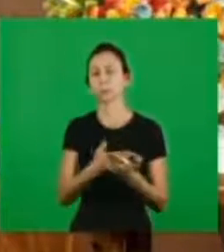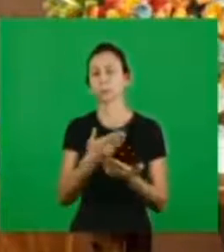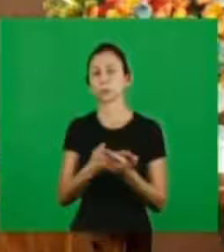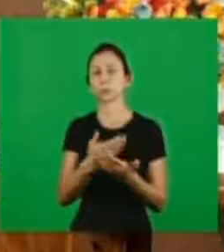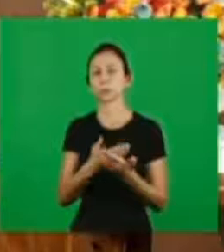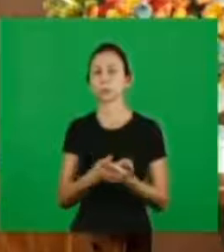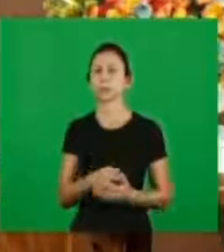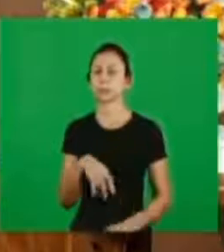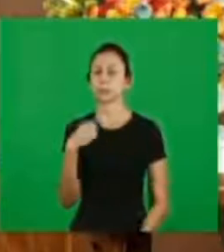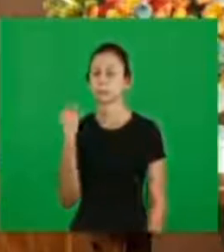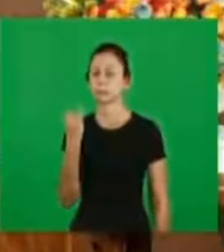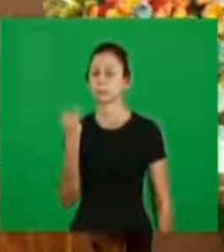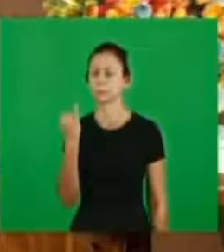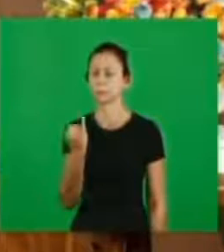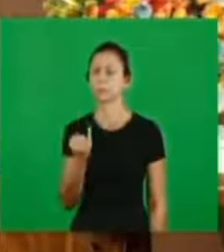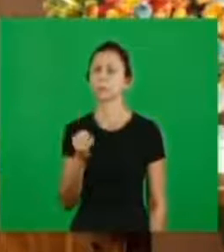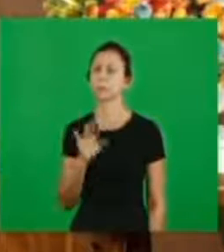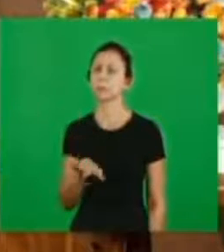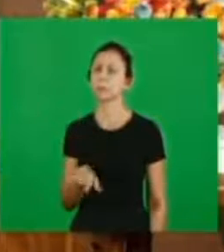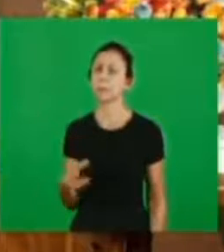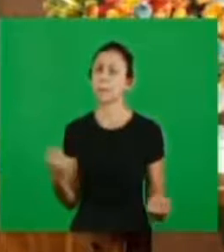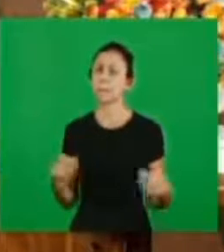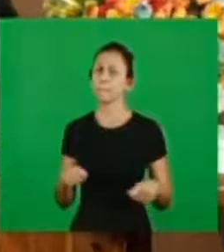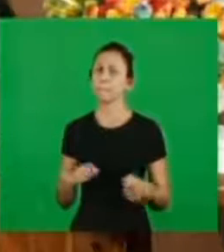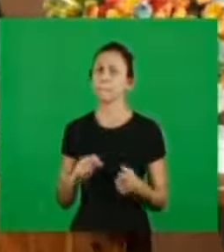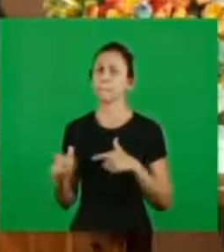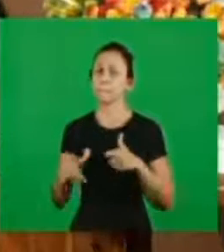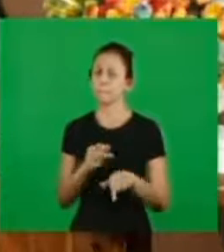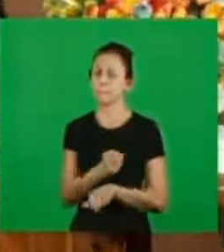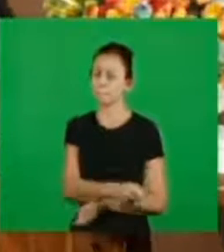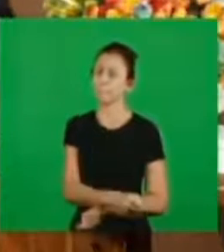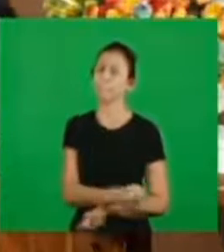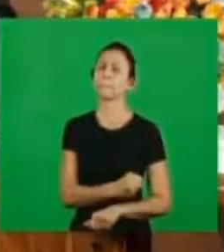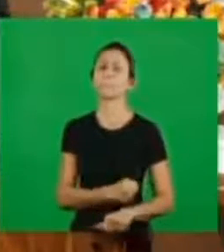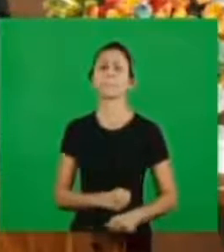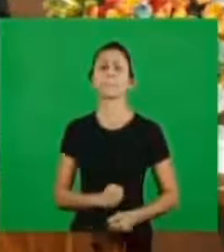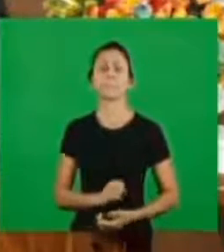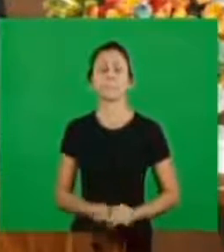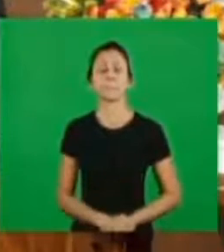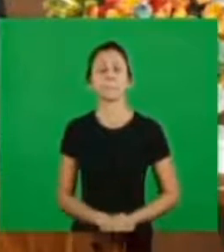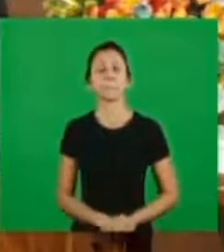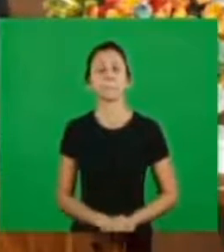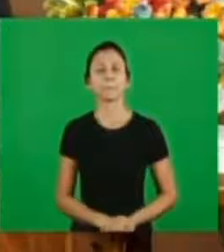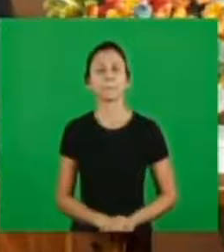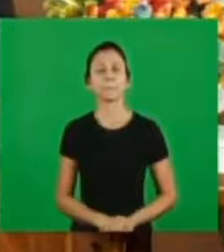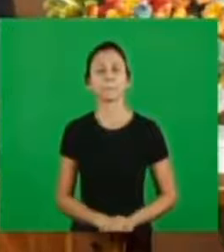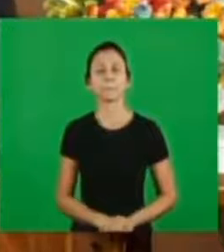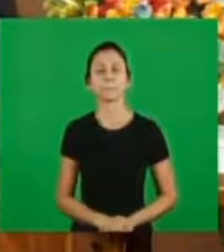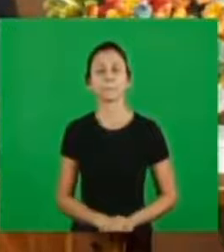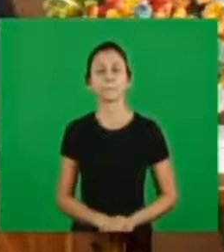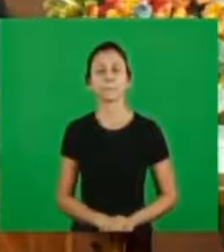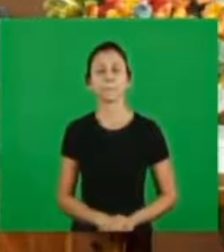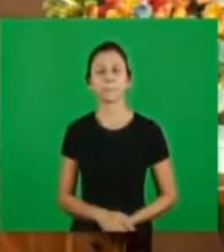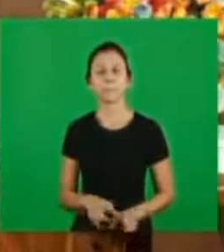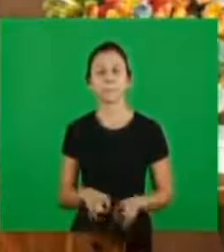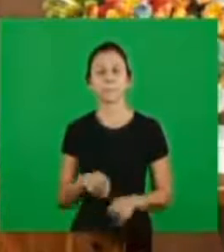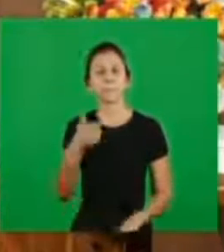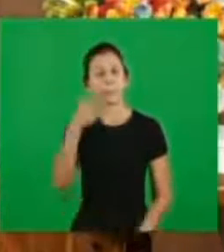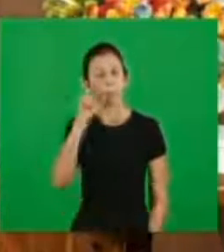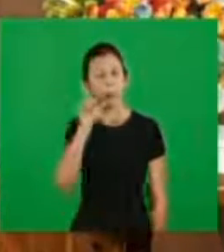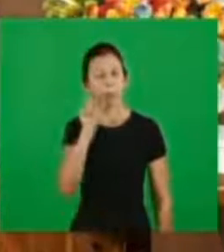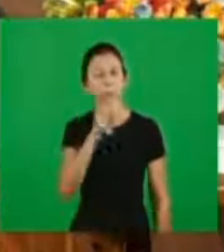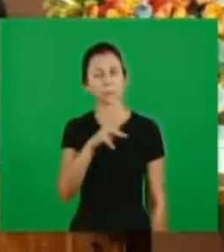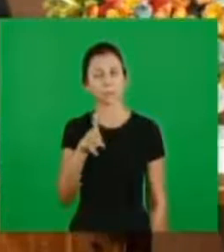The knowledge is important, but the efficacy is the fundamental thing, that everything that the Lord